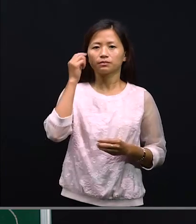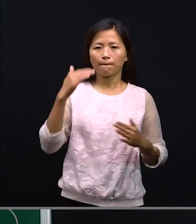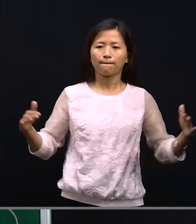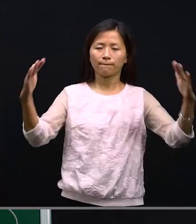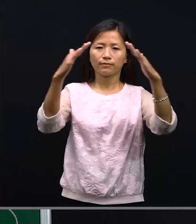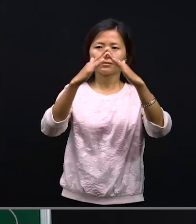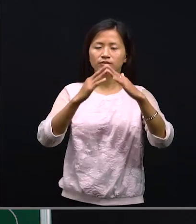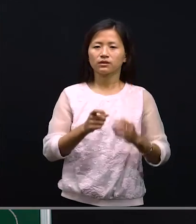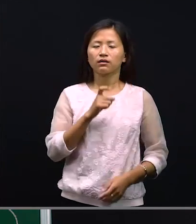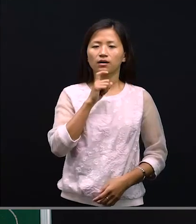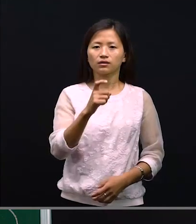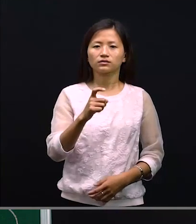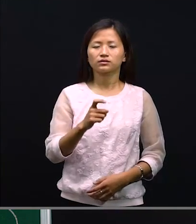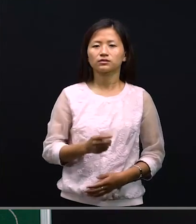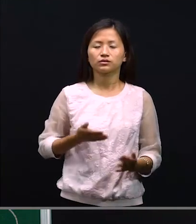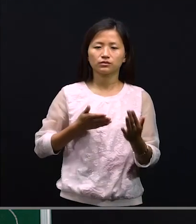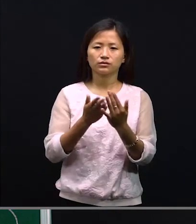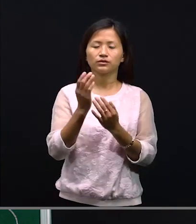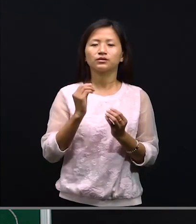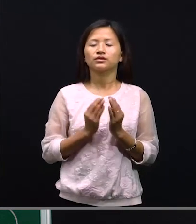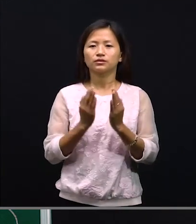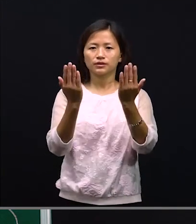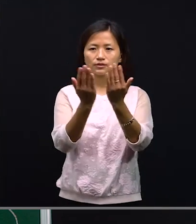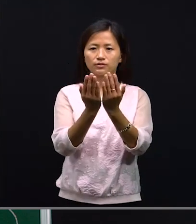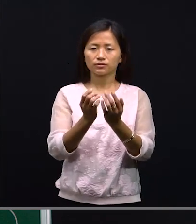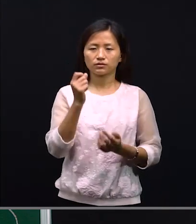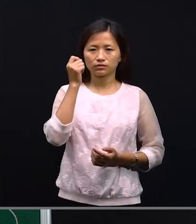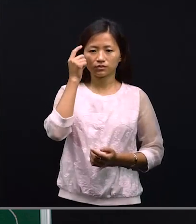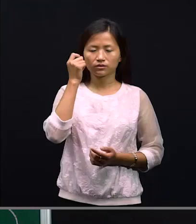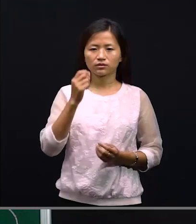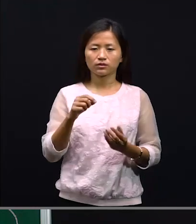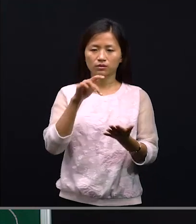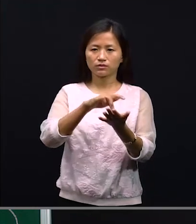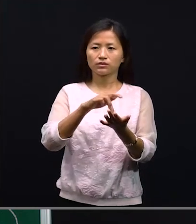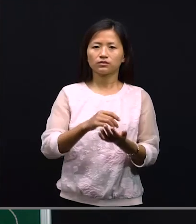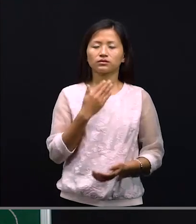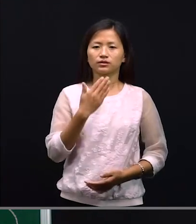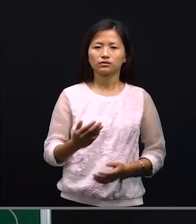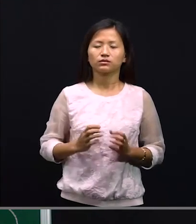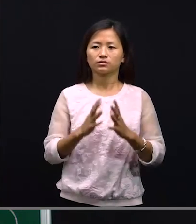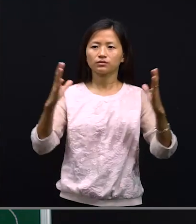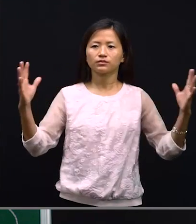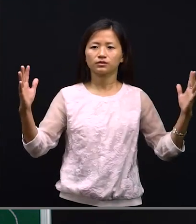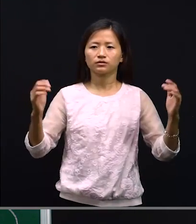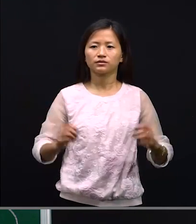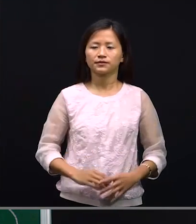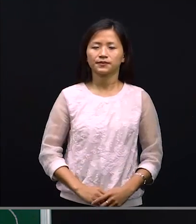understood. I also request you to kindly go through your textbook so that you can understand the location even better. Thank you so much.